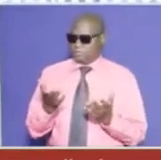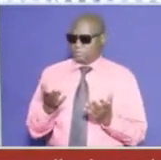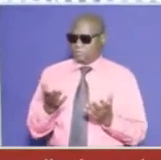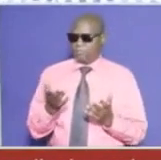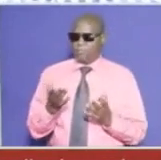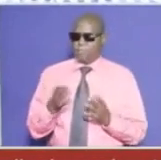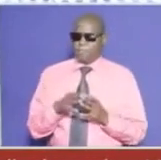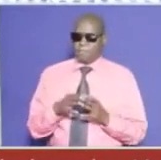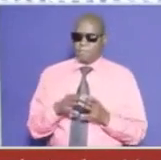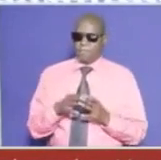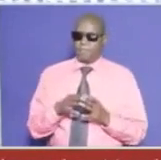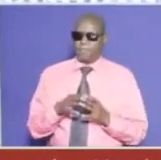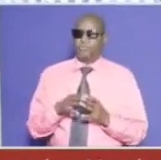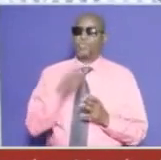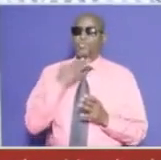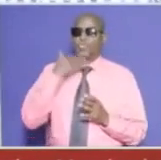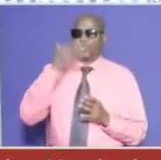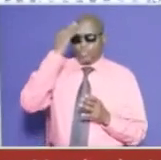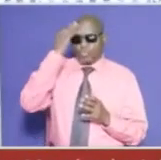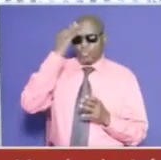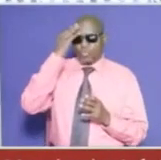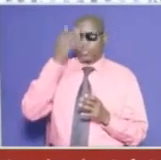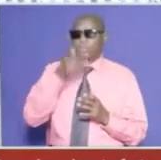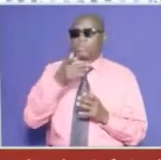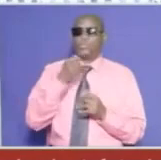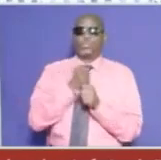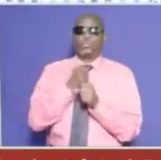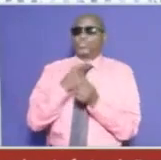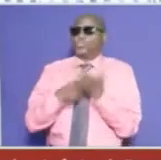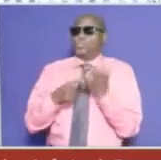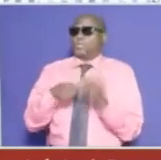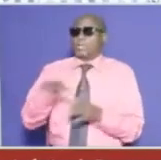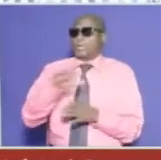and I wanted to know what they were doing in the stadium.